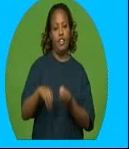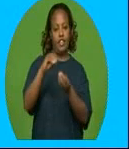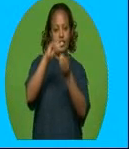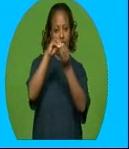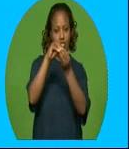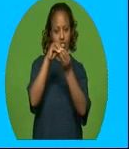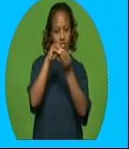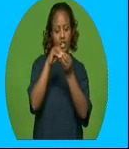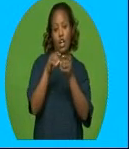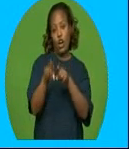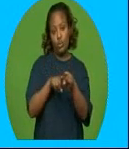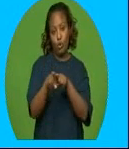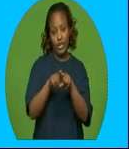increase.